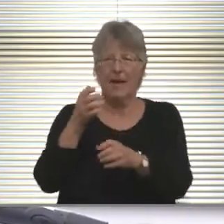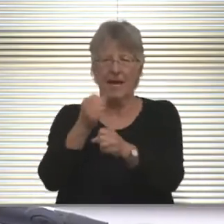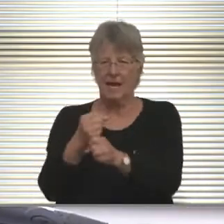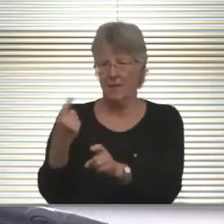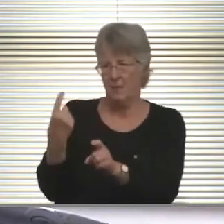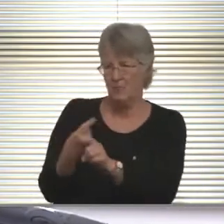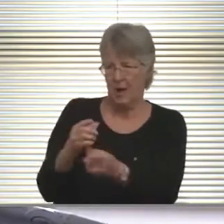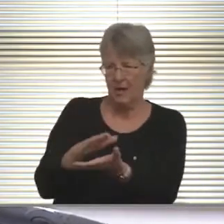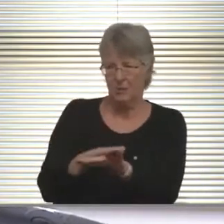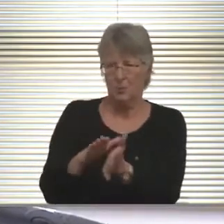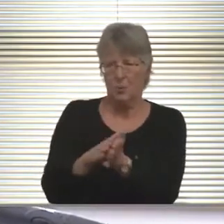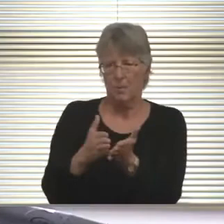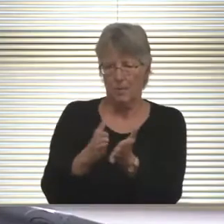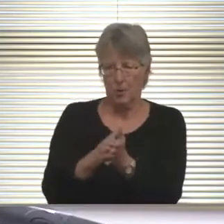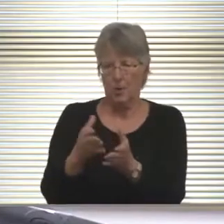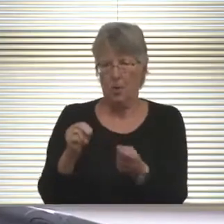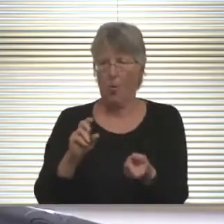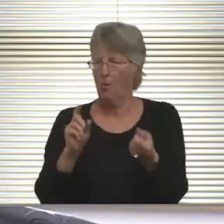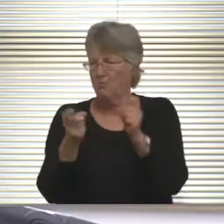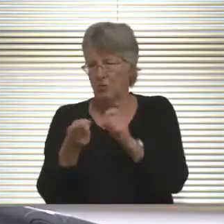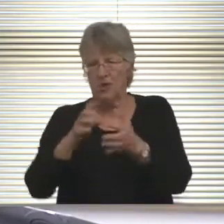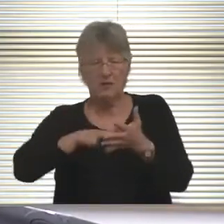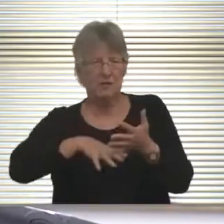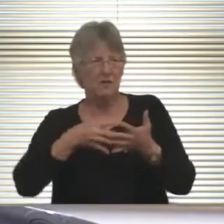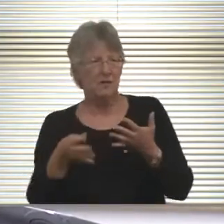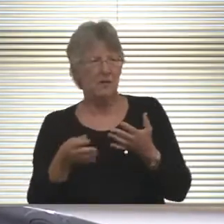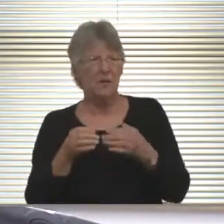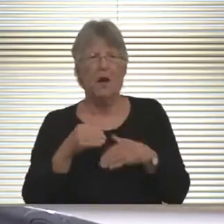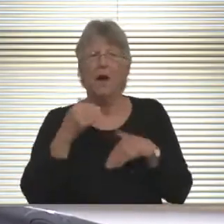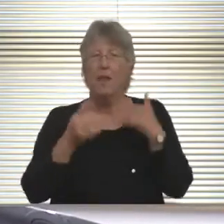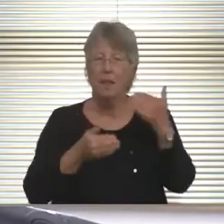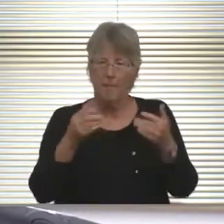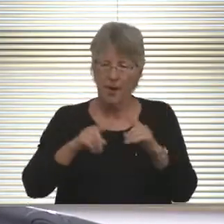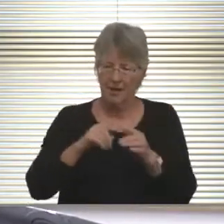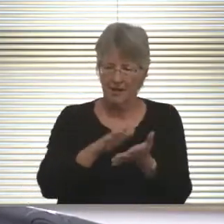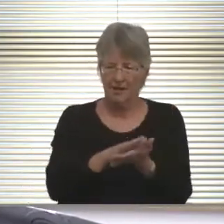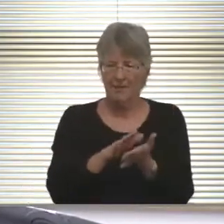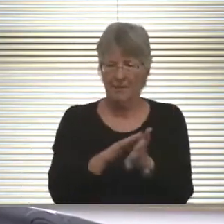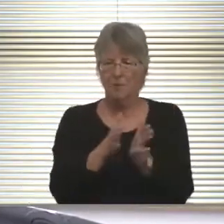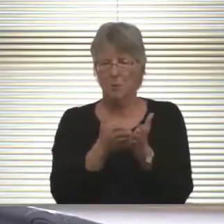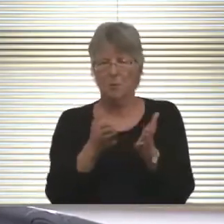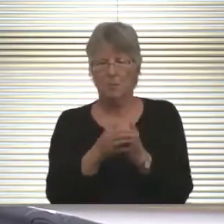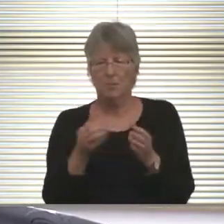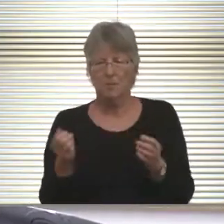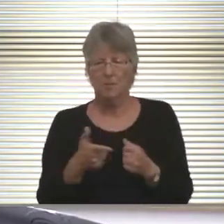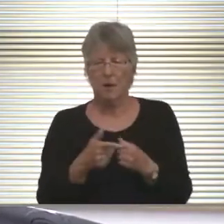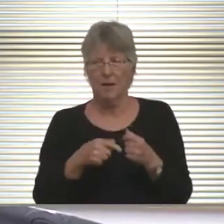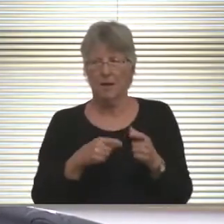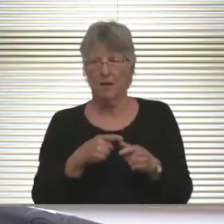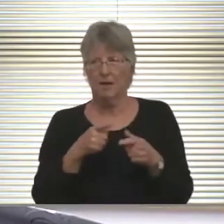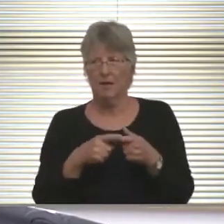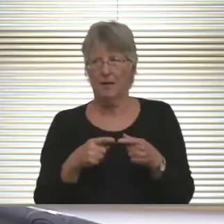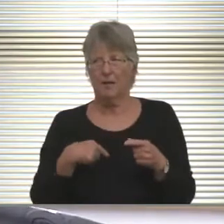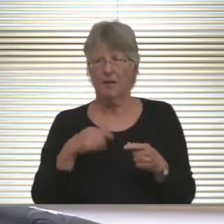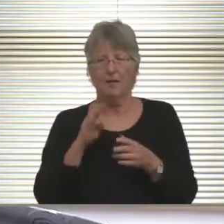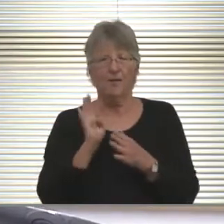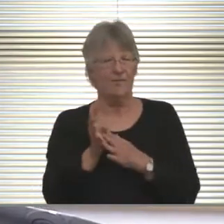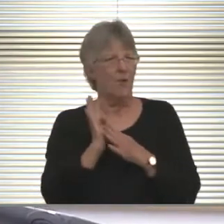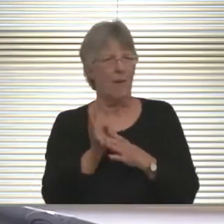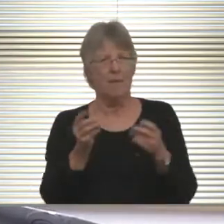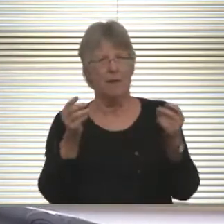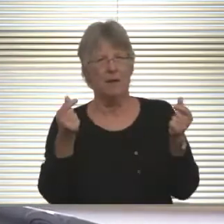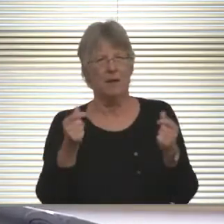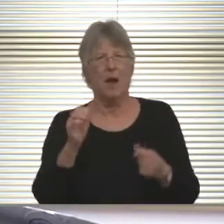textbooks or make any exchanges. The process of picking up a textbook took no longer than 4 minutes. During that same week of August